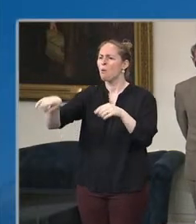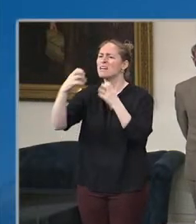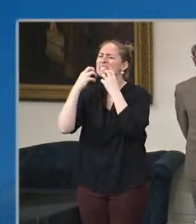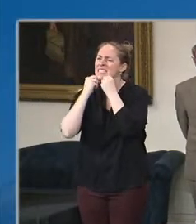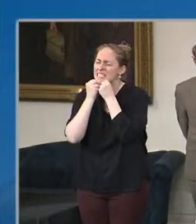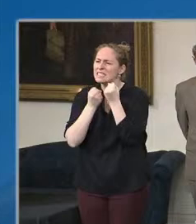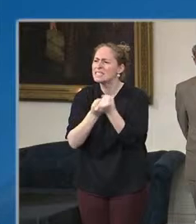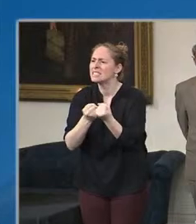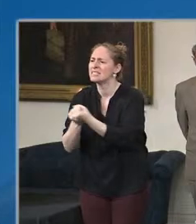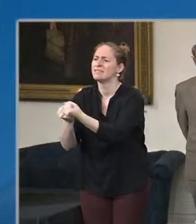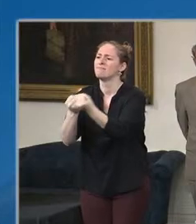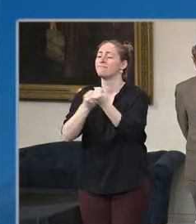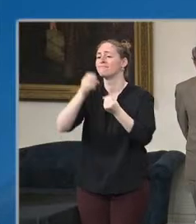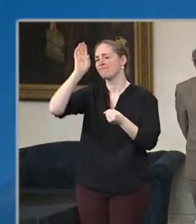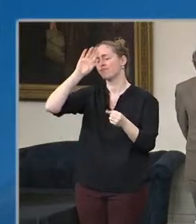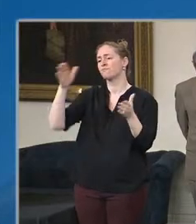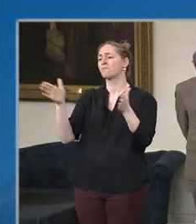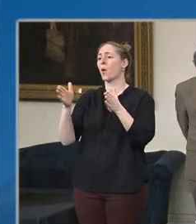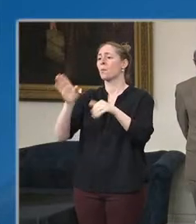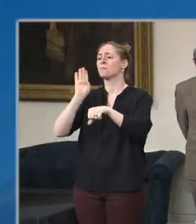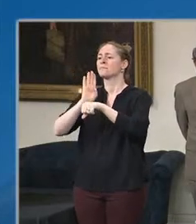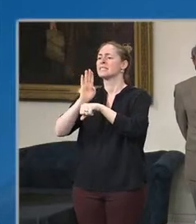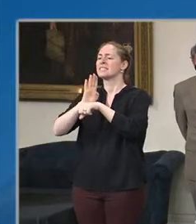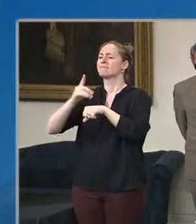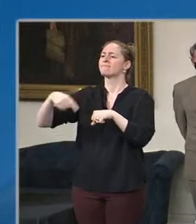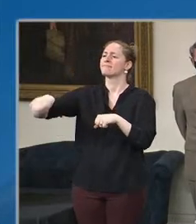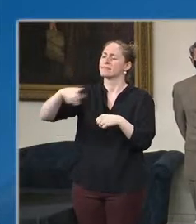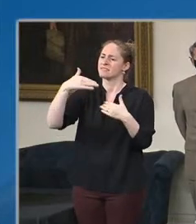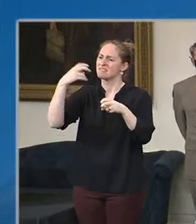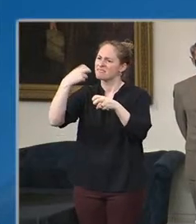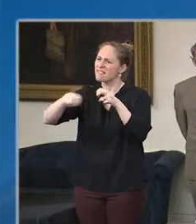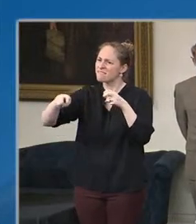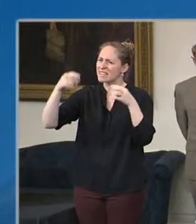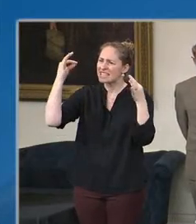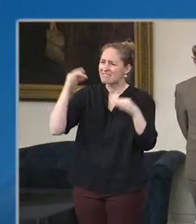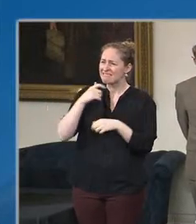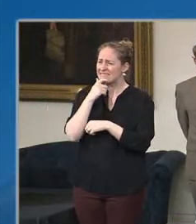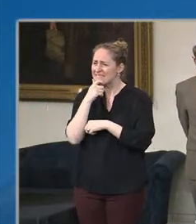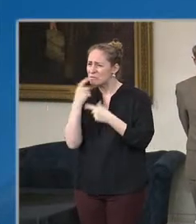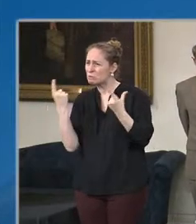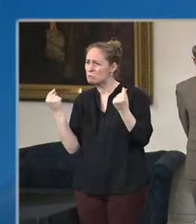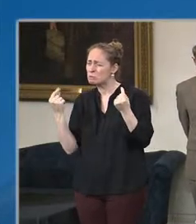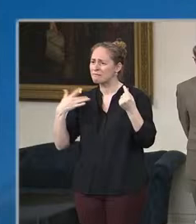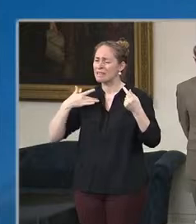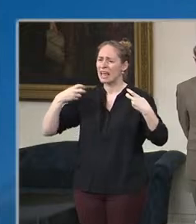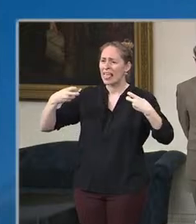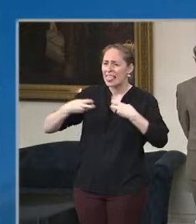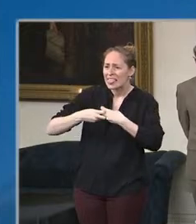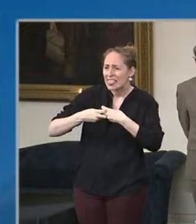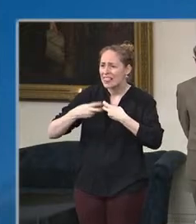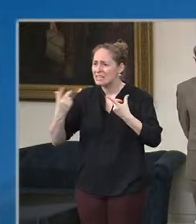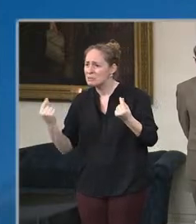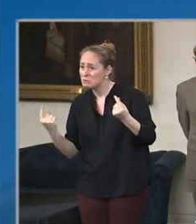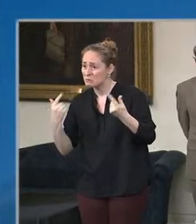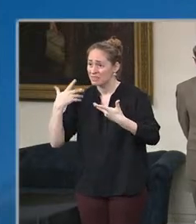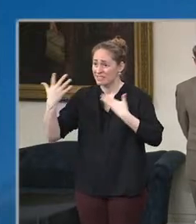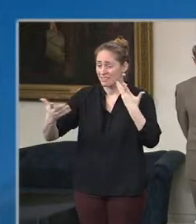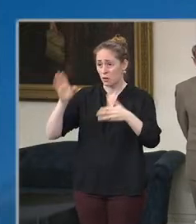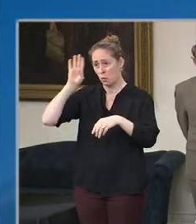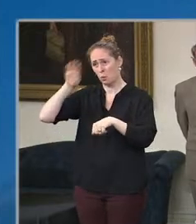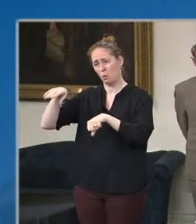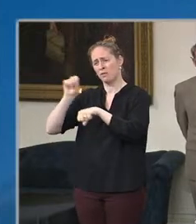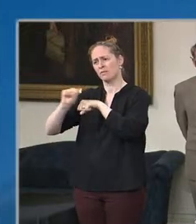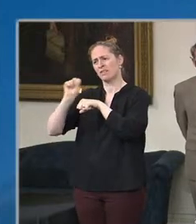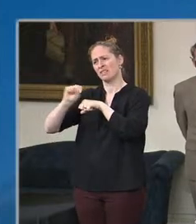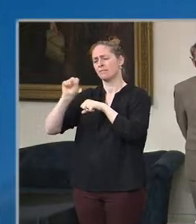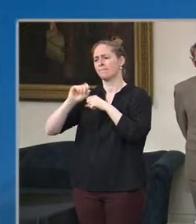difficult decisions to move ahead with layoffs and furloughs, despite their best efforts. As a result,